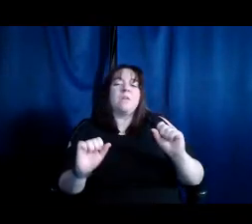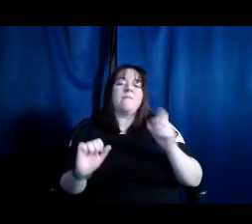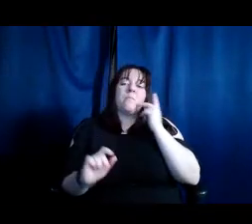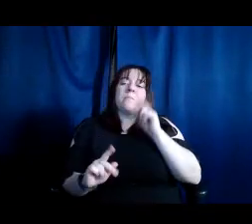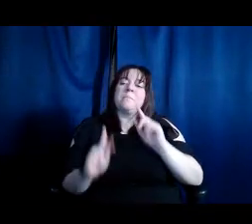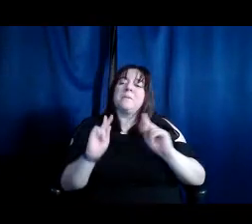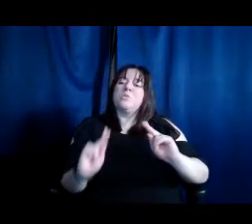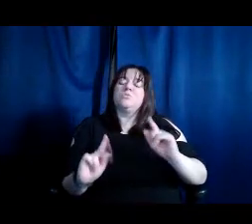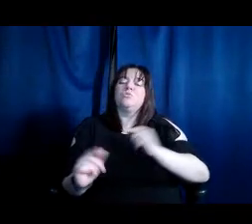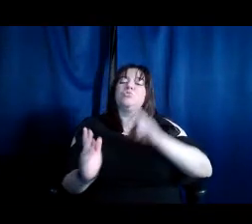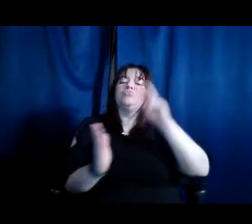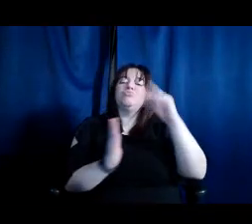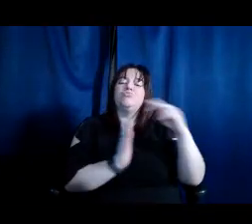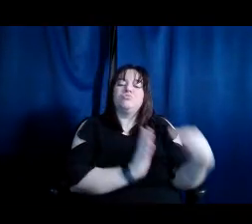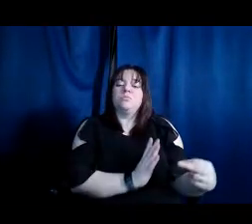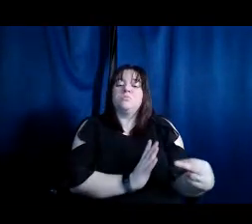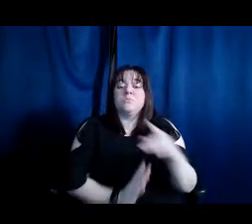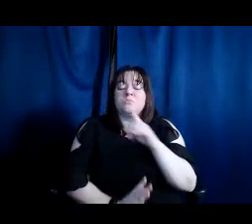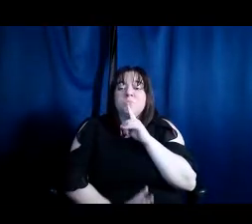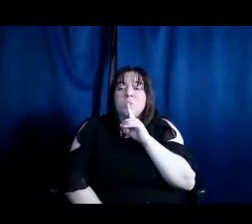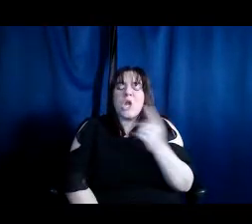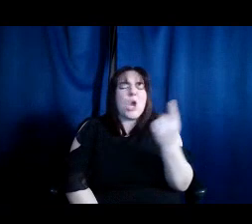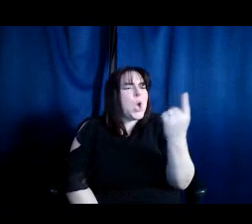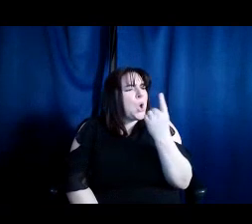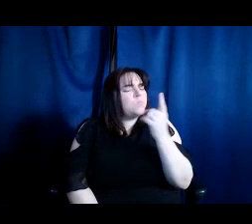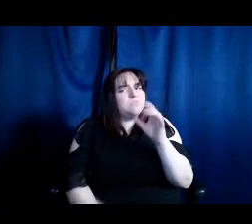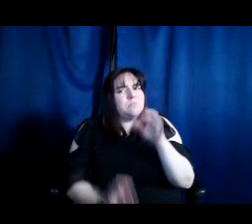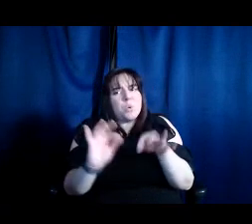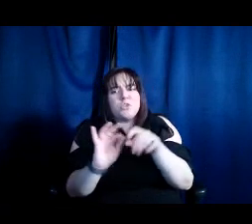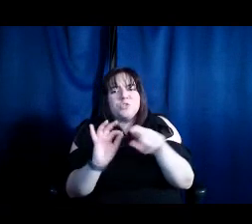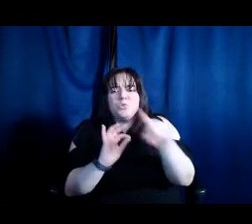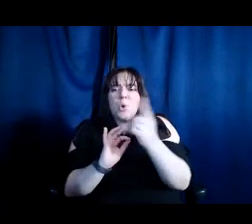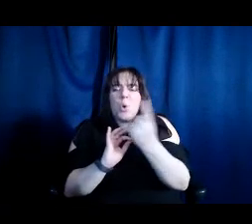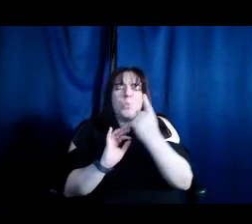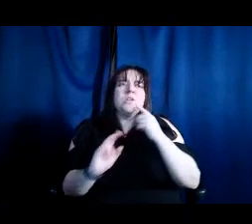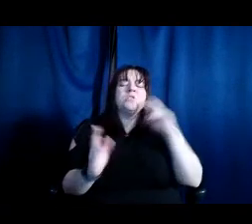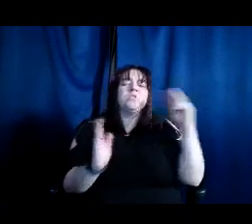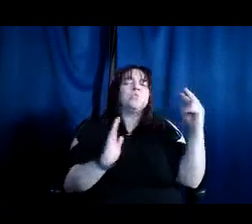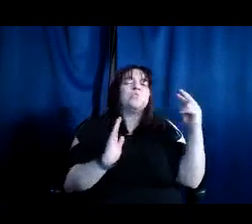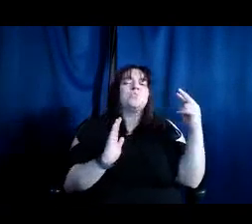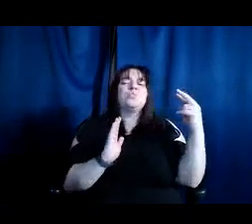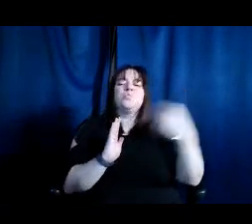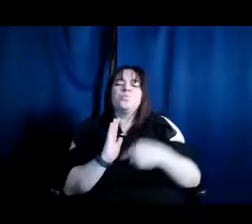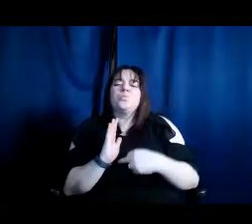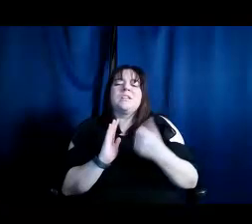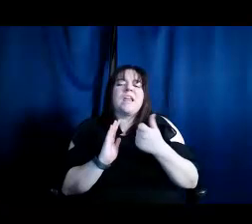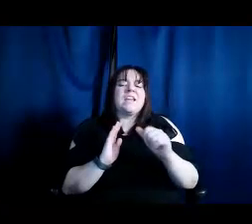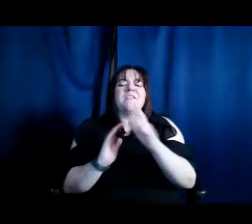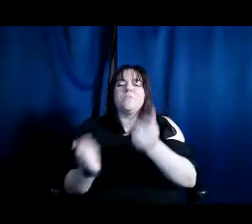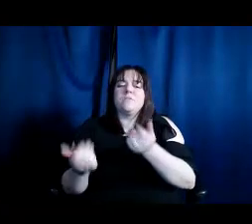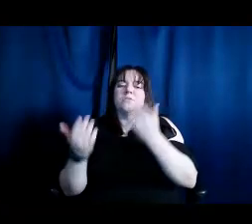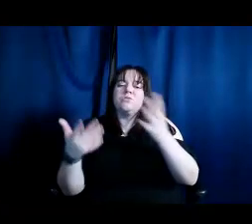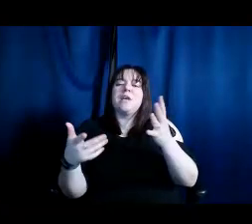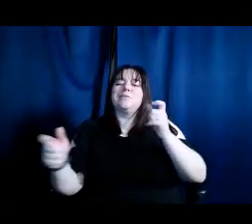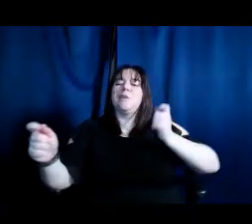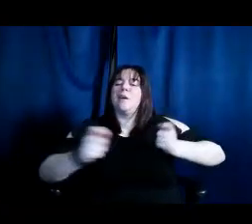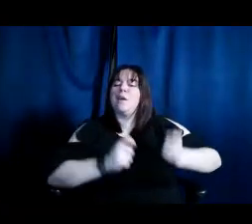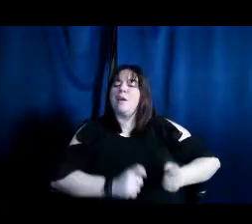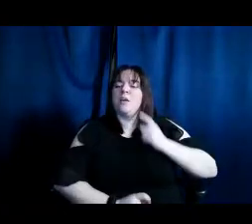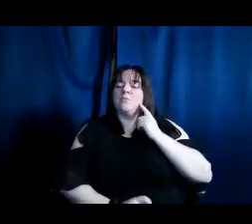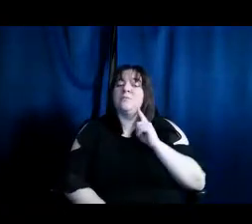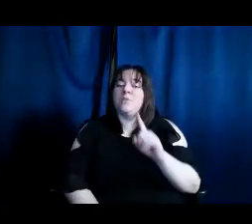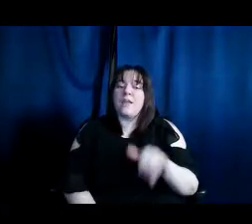to always review the suggested text they offer. Alanna, will you share our final best practice,